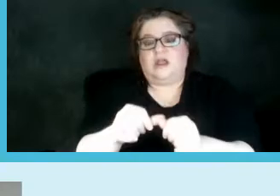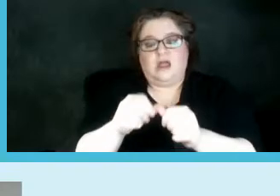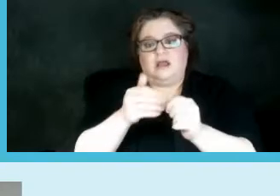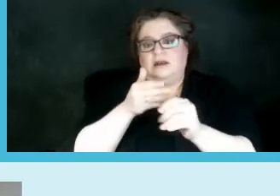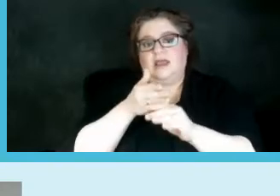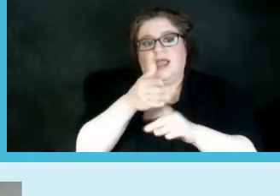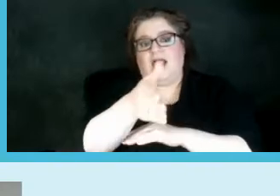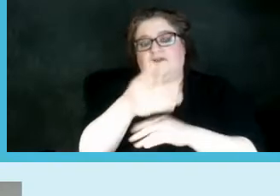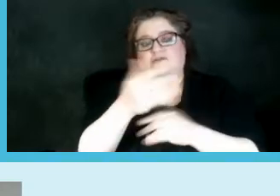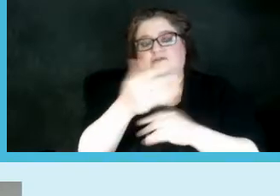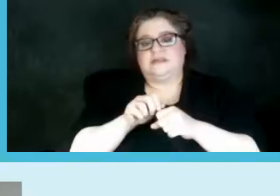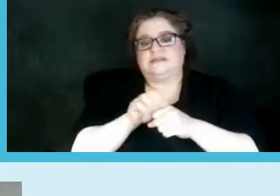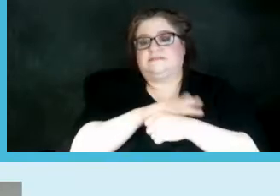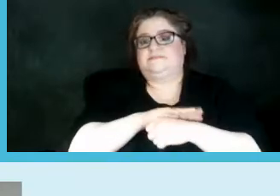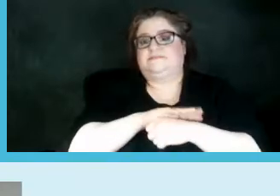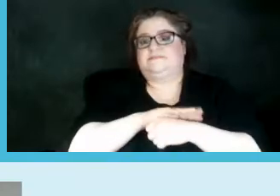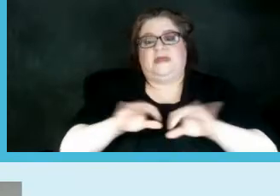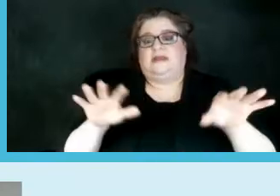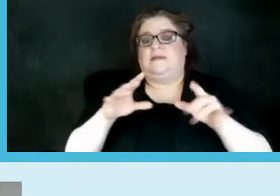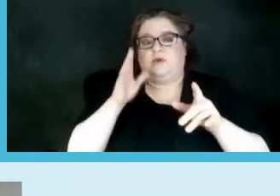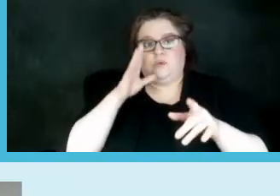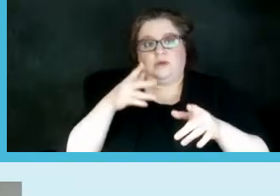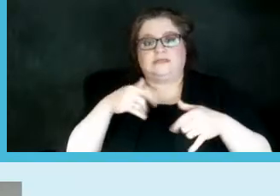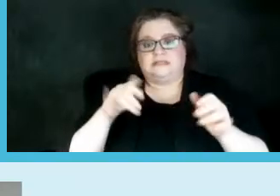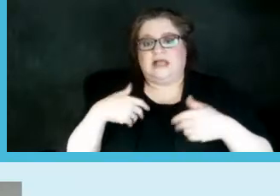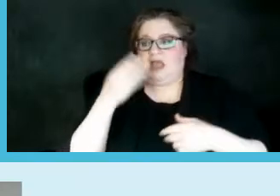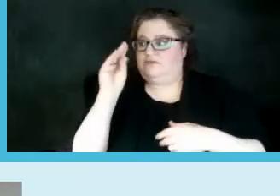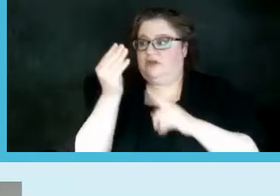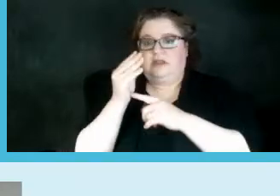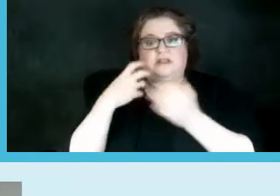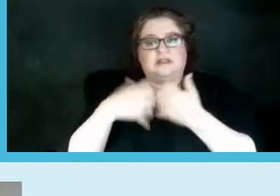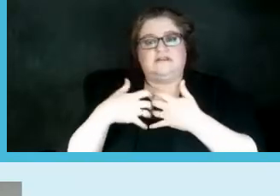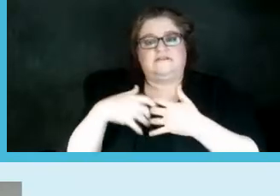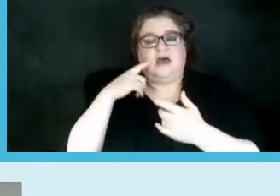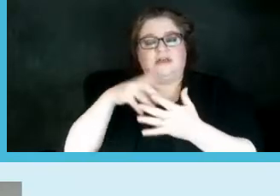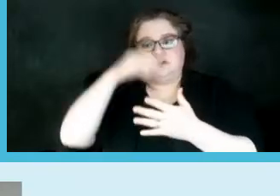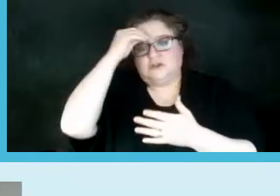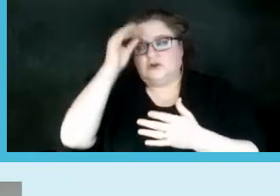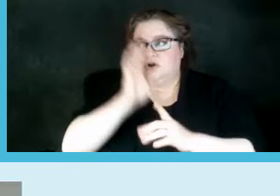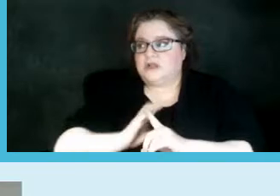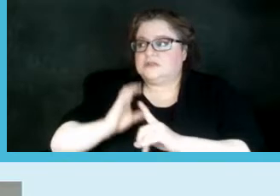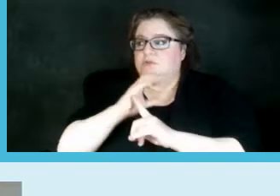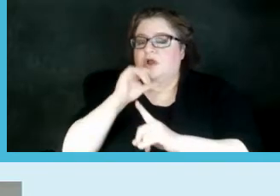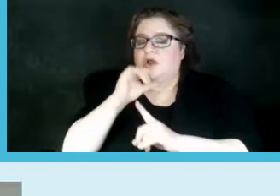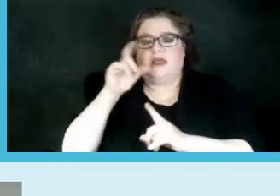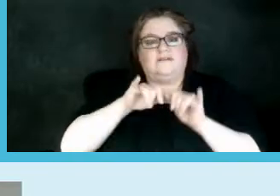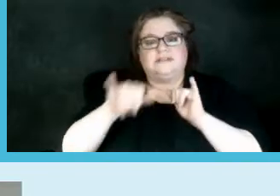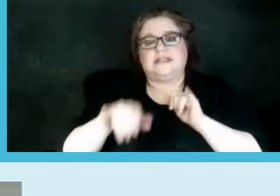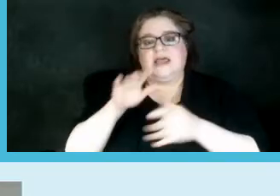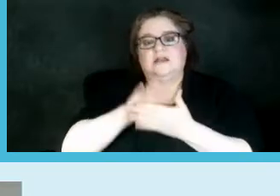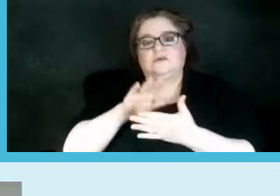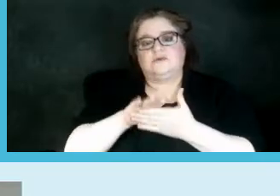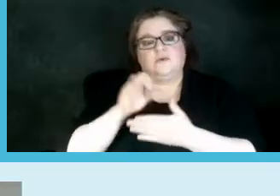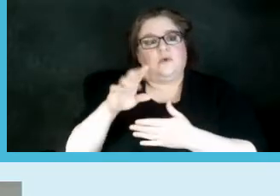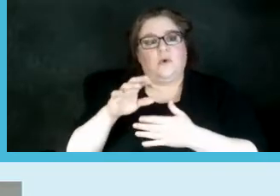this pandemic. They can still have that device to learn, to explore, to do work, and not have to stay at a school